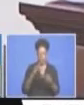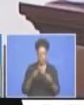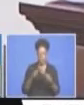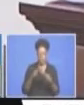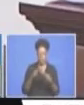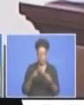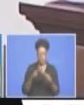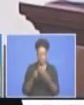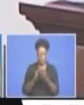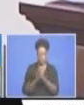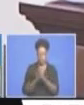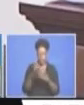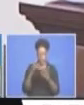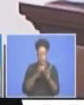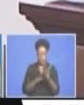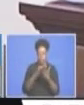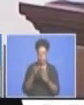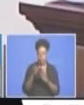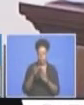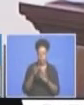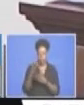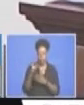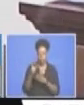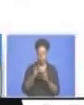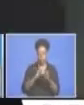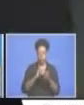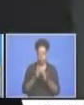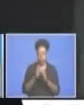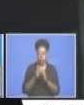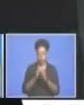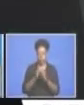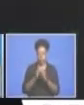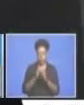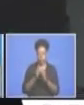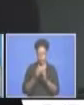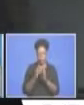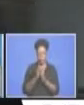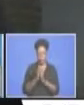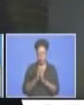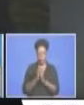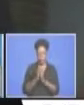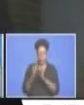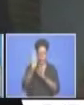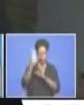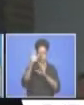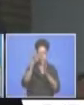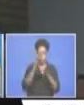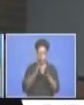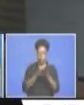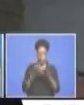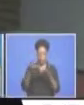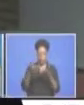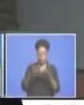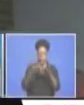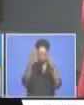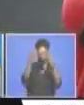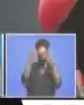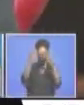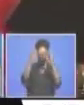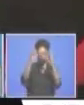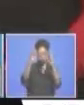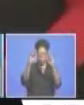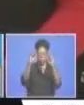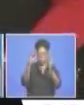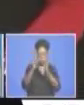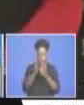interest of the development of sports. In basketball news, there's a new president of the New Providence Basketball Association